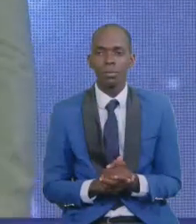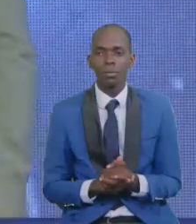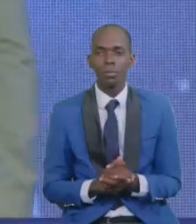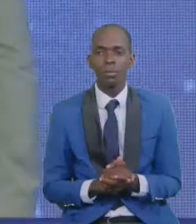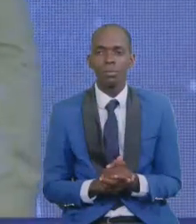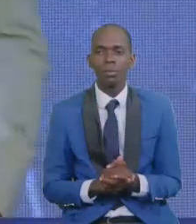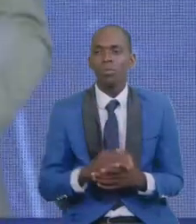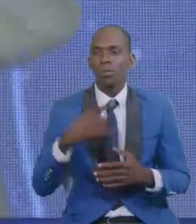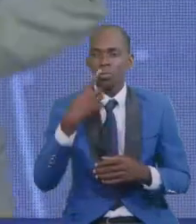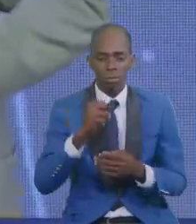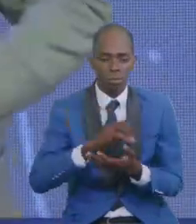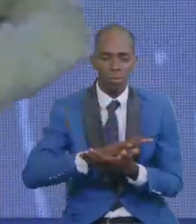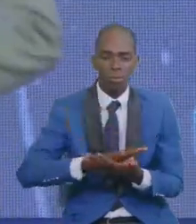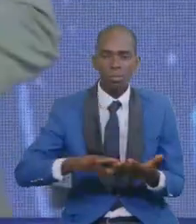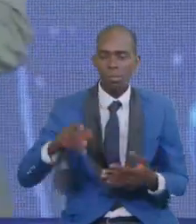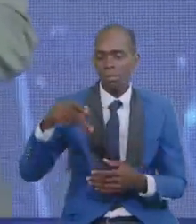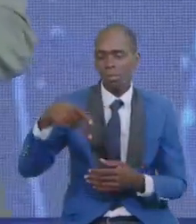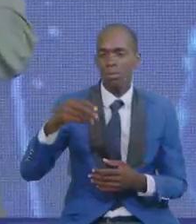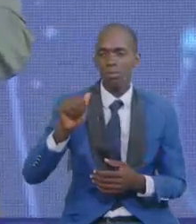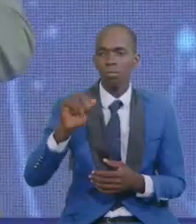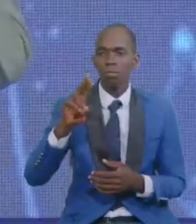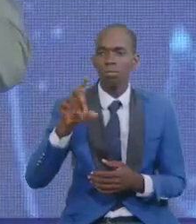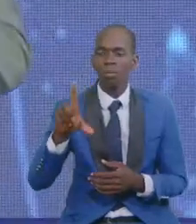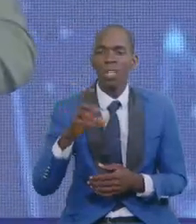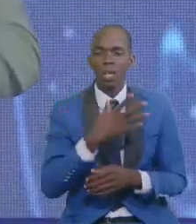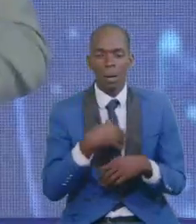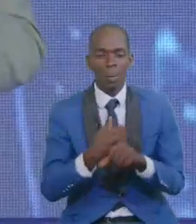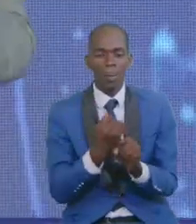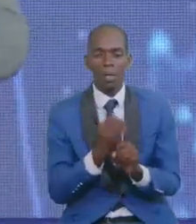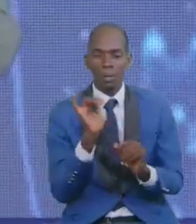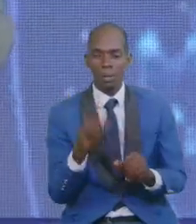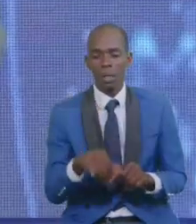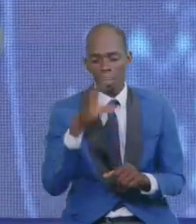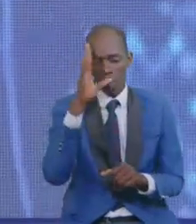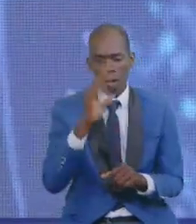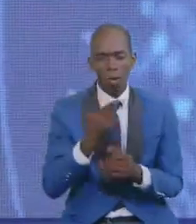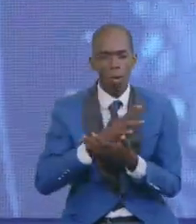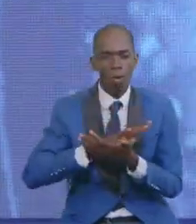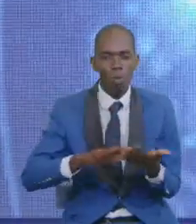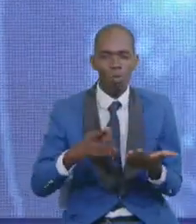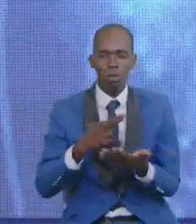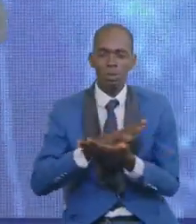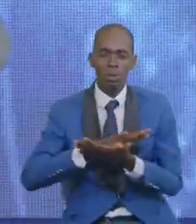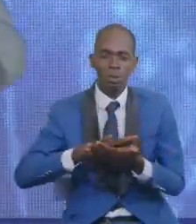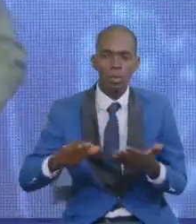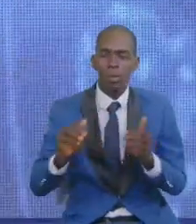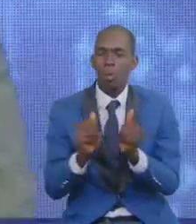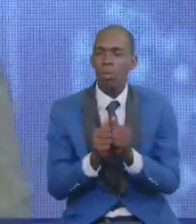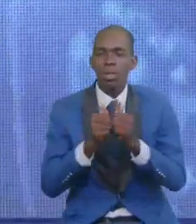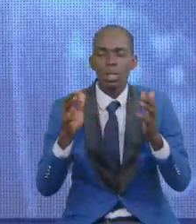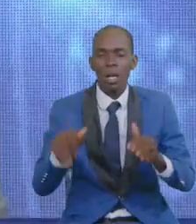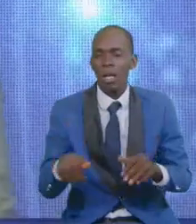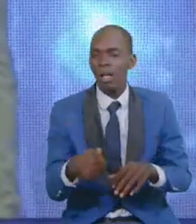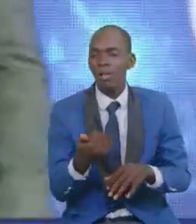Who sanctified Paul and made him holy, righteous, without any